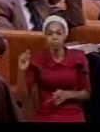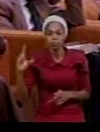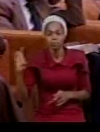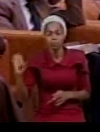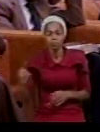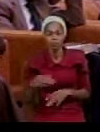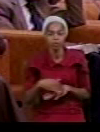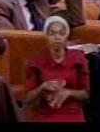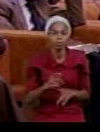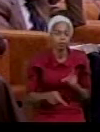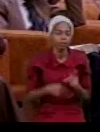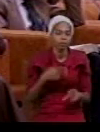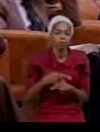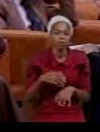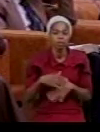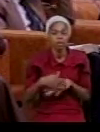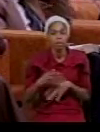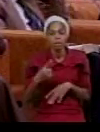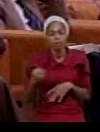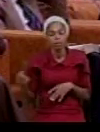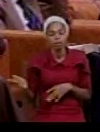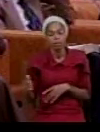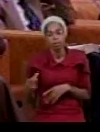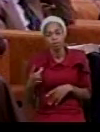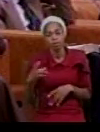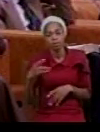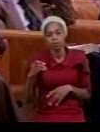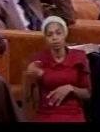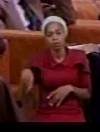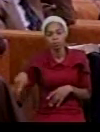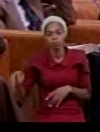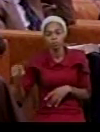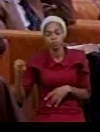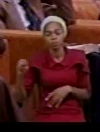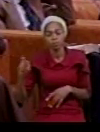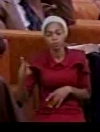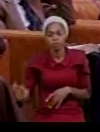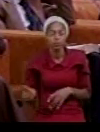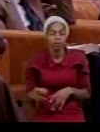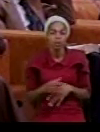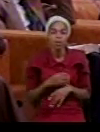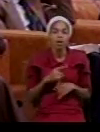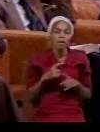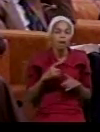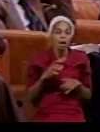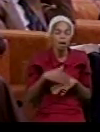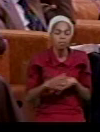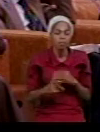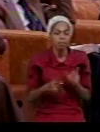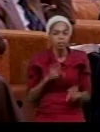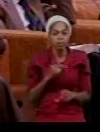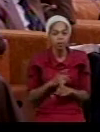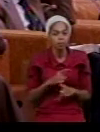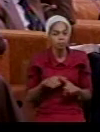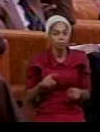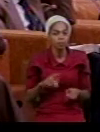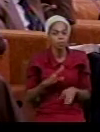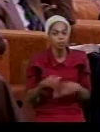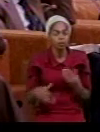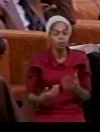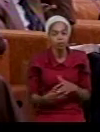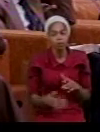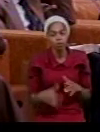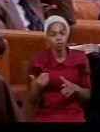the grasshopper after his kind. But all other flying, creeping things which have 4 feet shall be